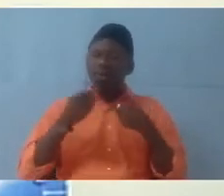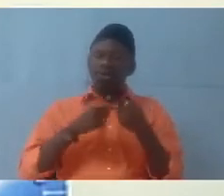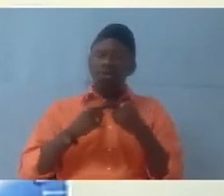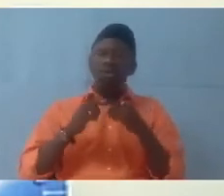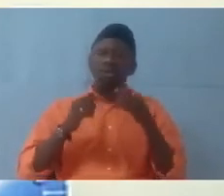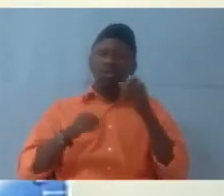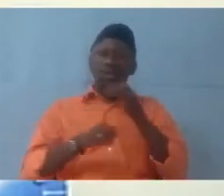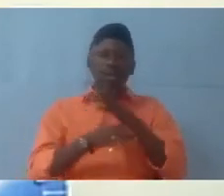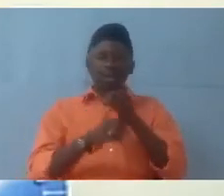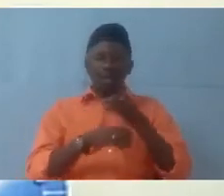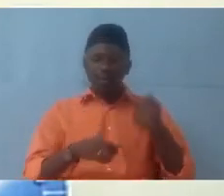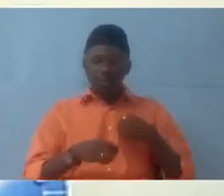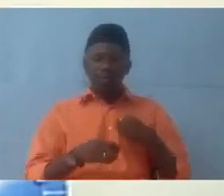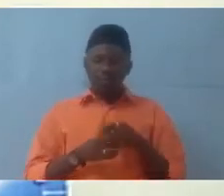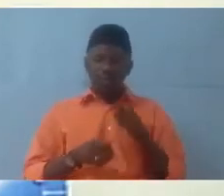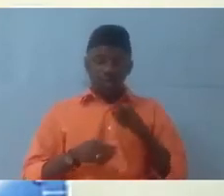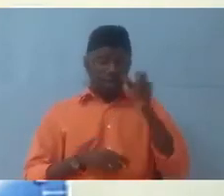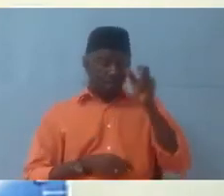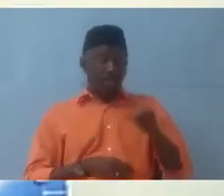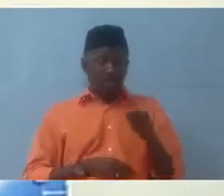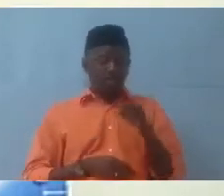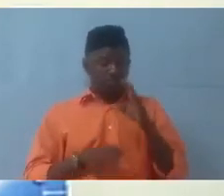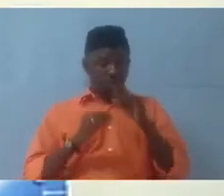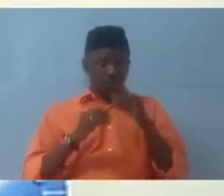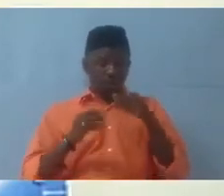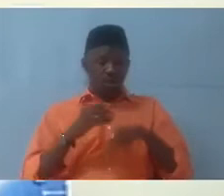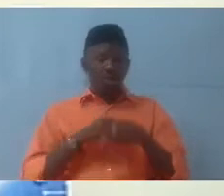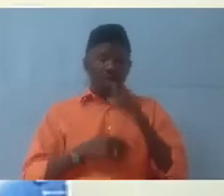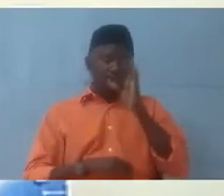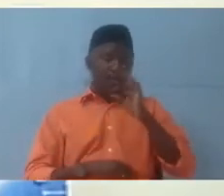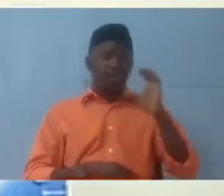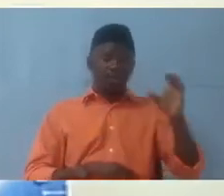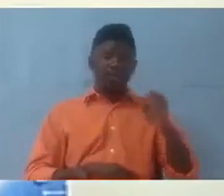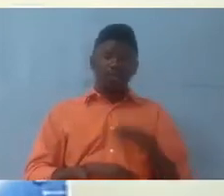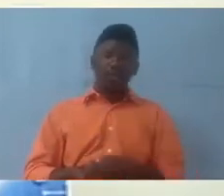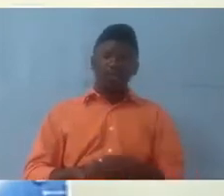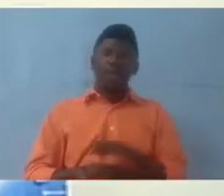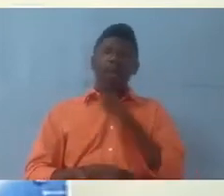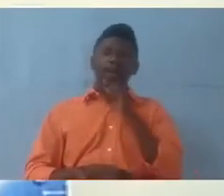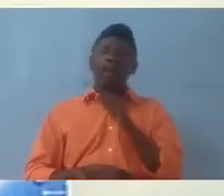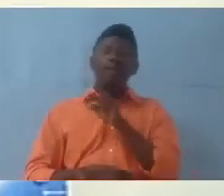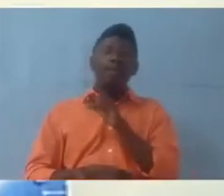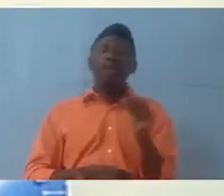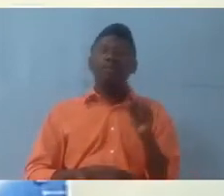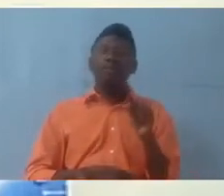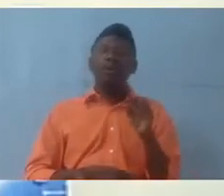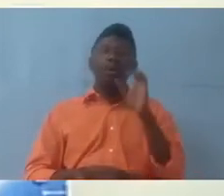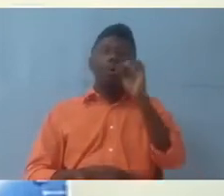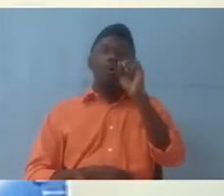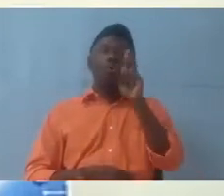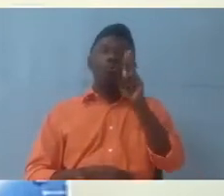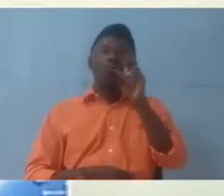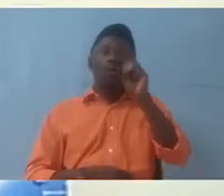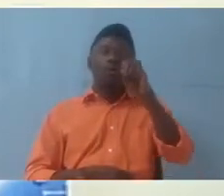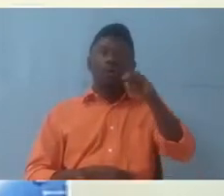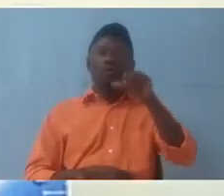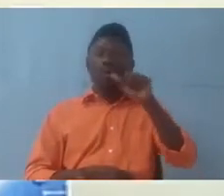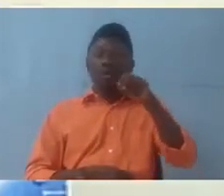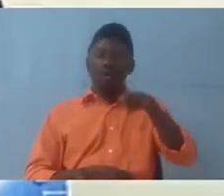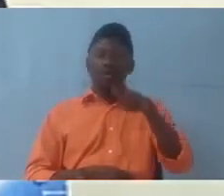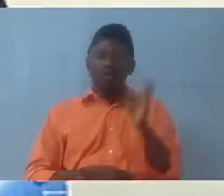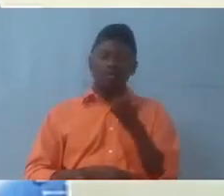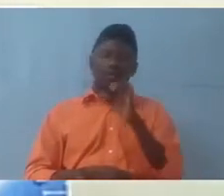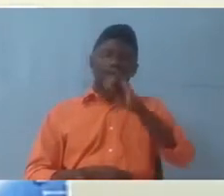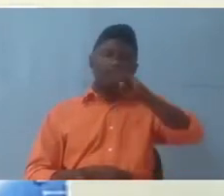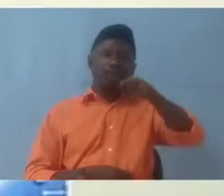wali Ghanaian yo ñu wax ne dañ leen fi reyé. And that's Ousmane Diallo. That's Ousmane Diallo. So he called. Mu call